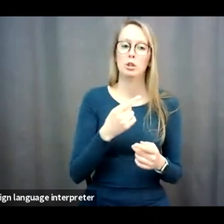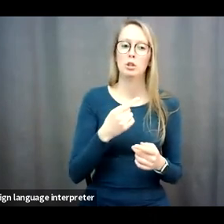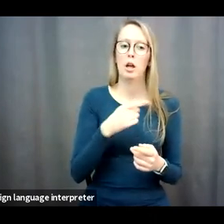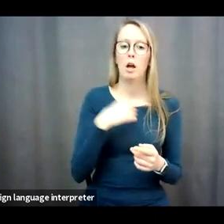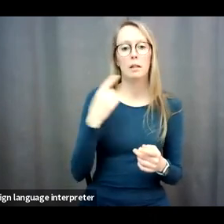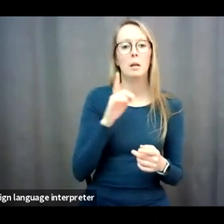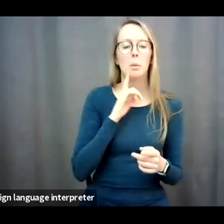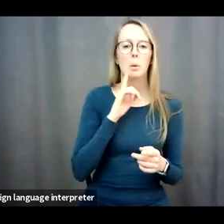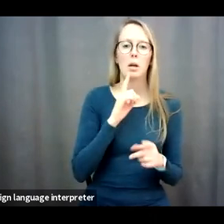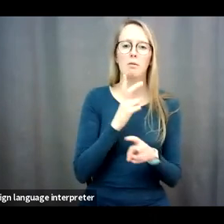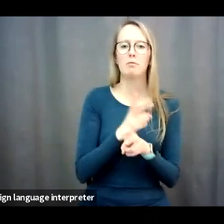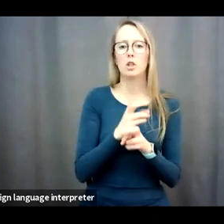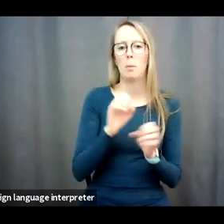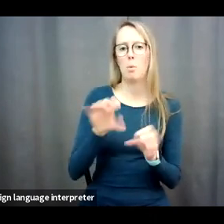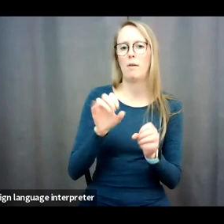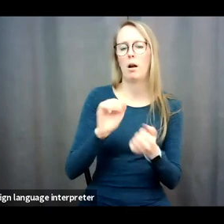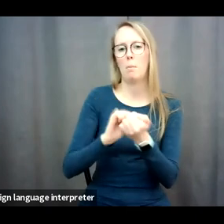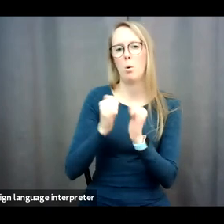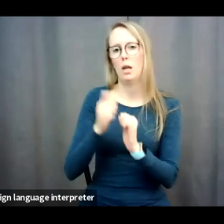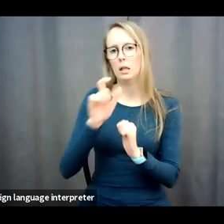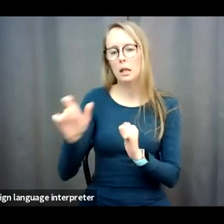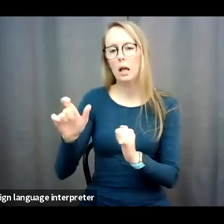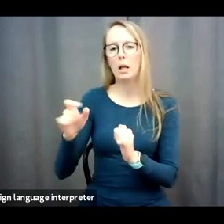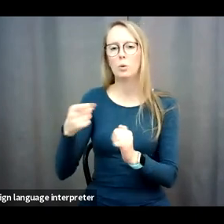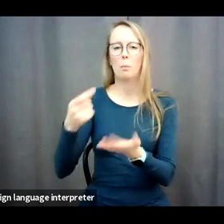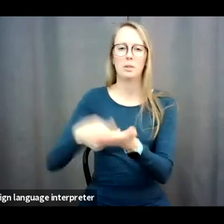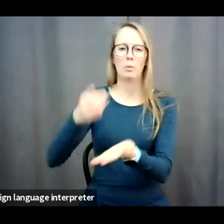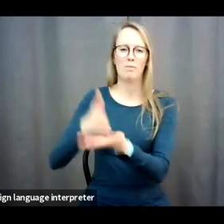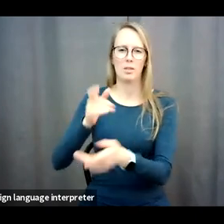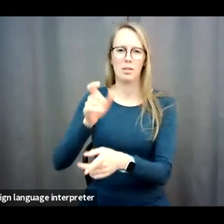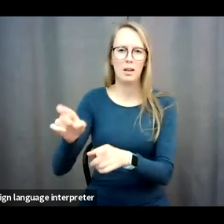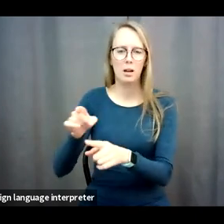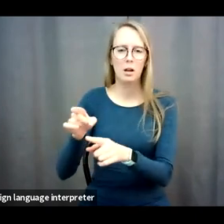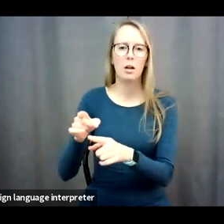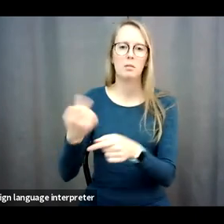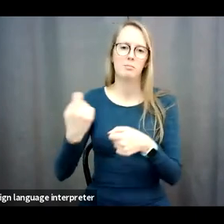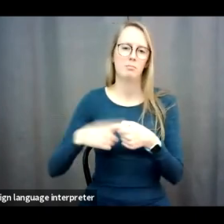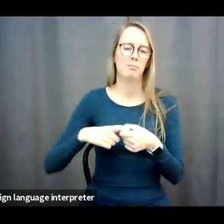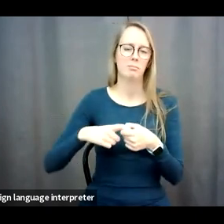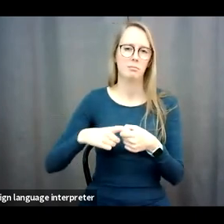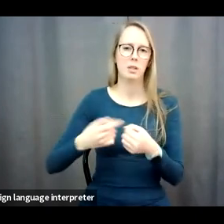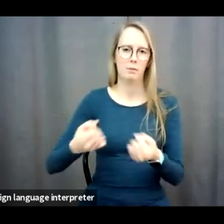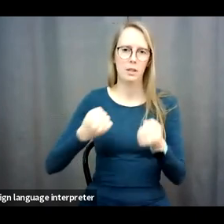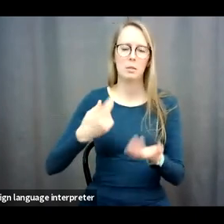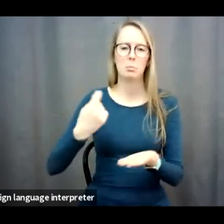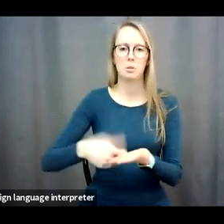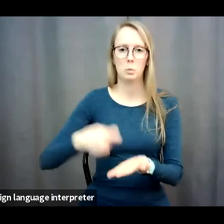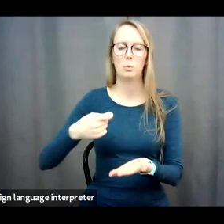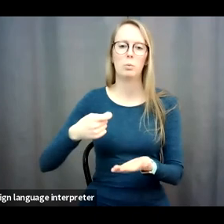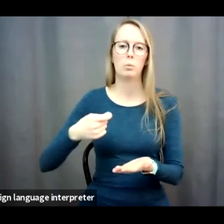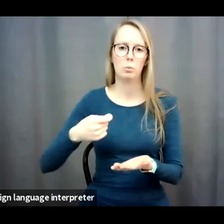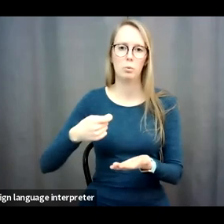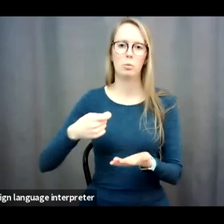to impact politicians and decision makers in important decisions